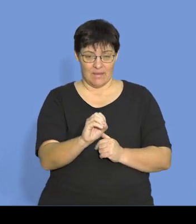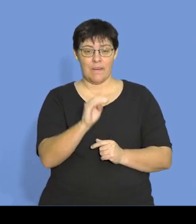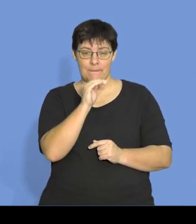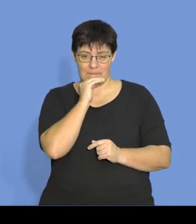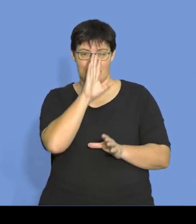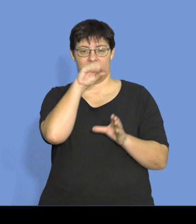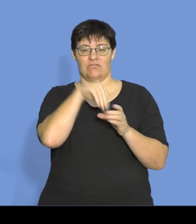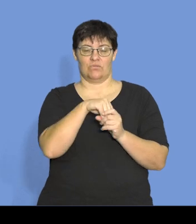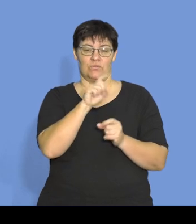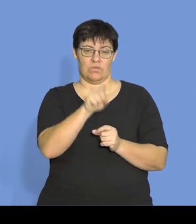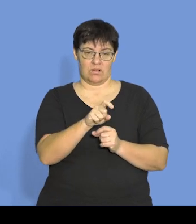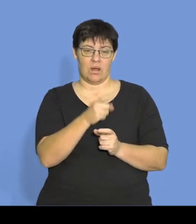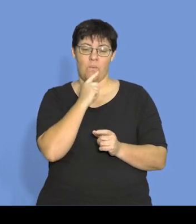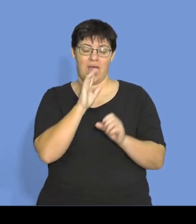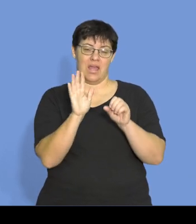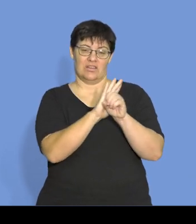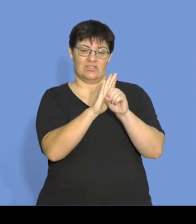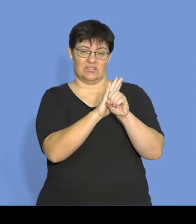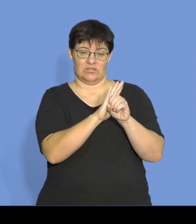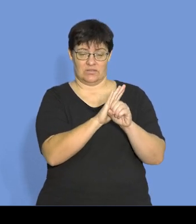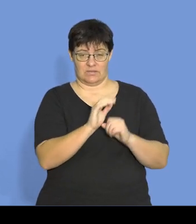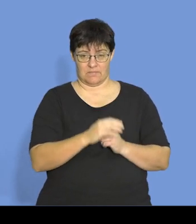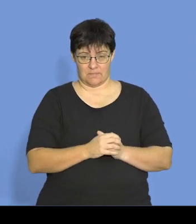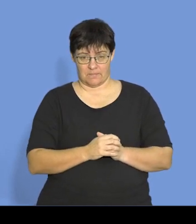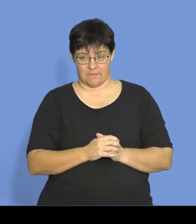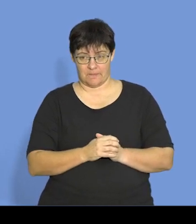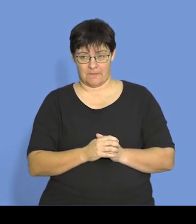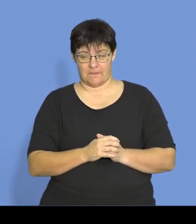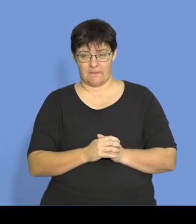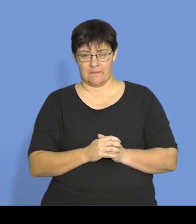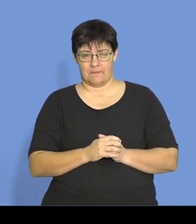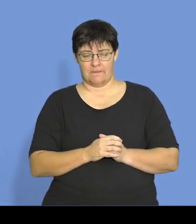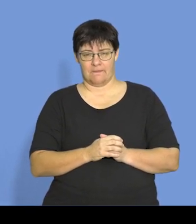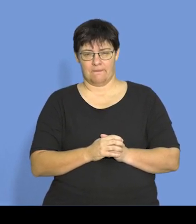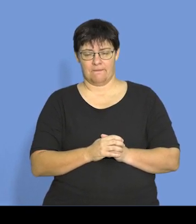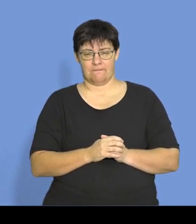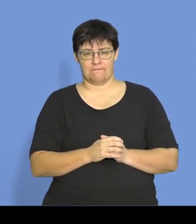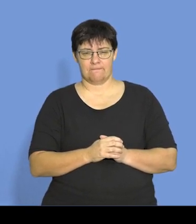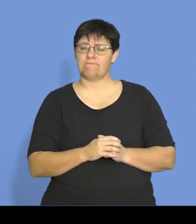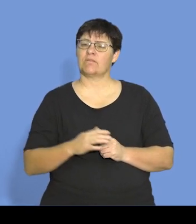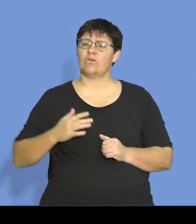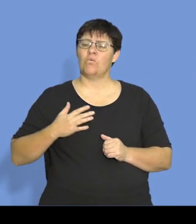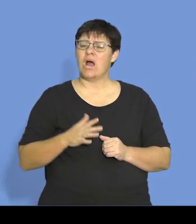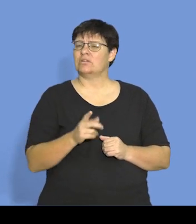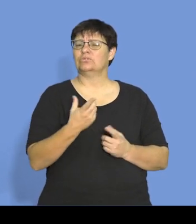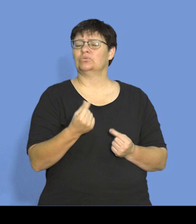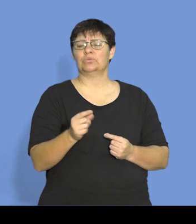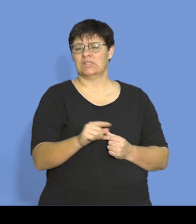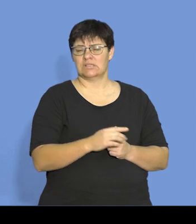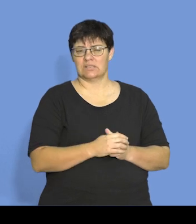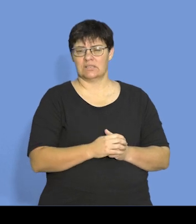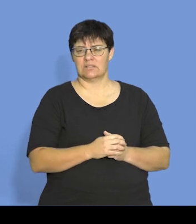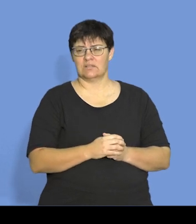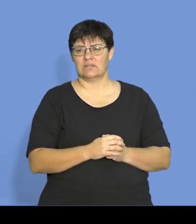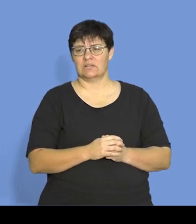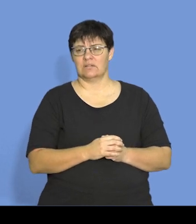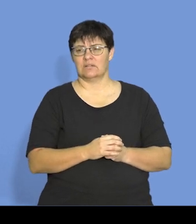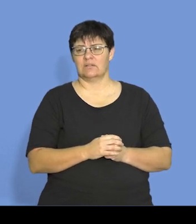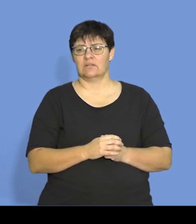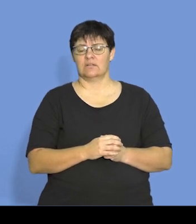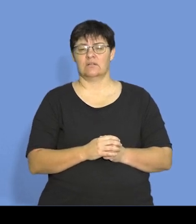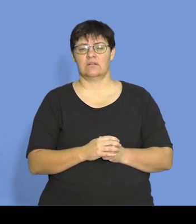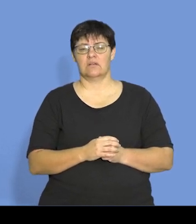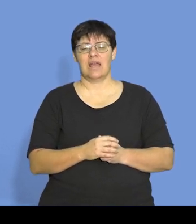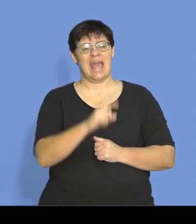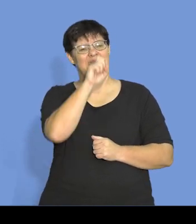equality, then we must include it by shading it. But now I want us to try and look at